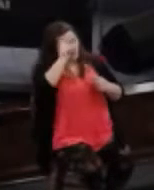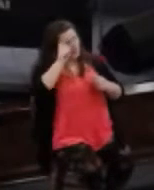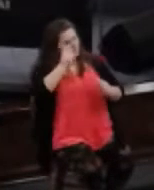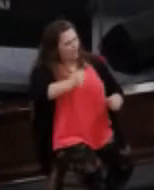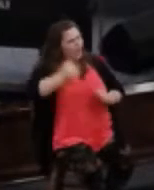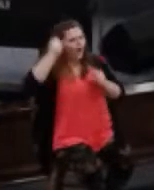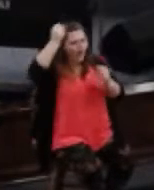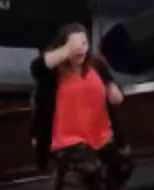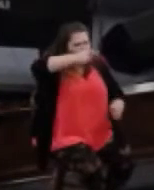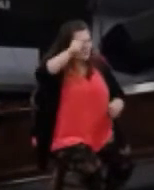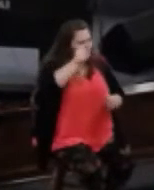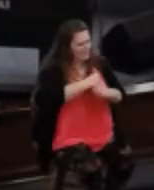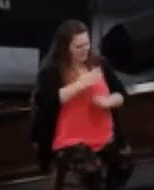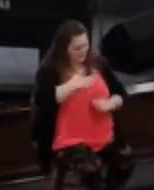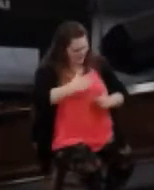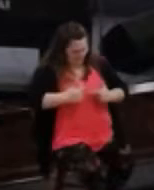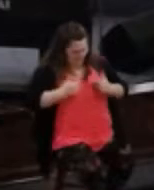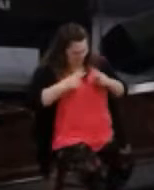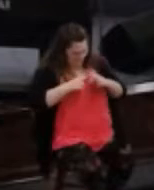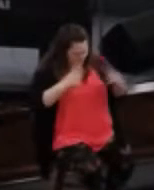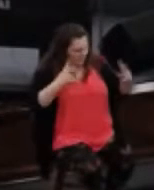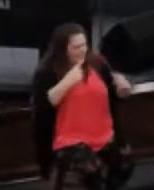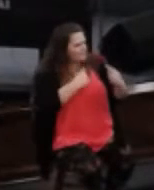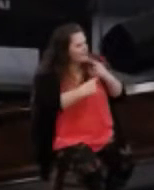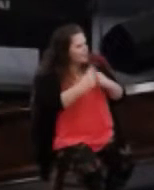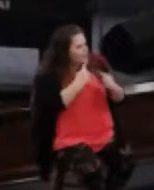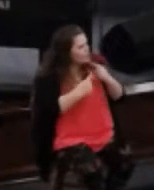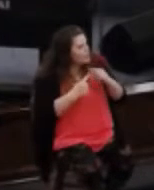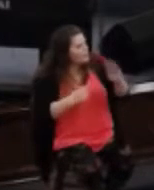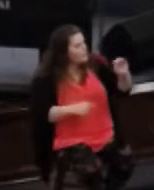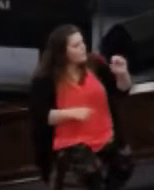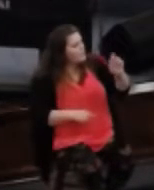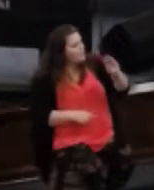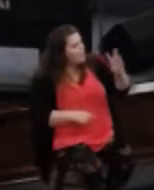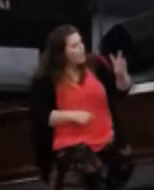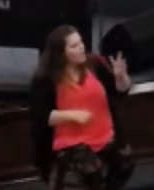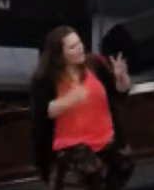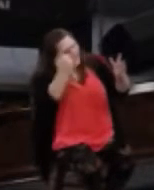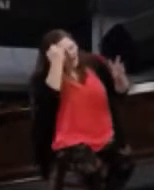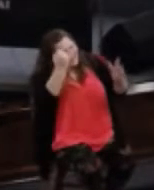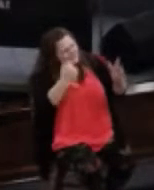made my life very bitter." The word Mara comes from the idea of bitterness